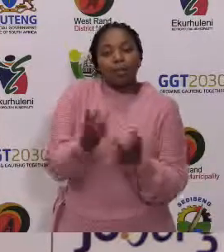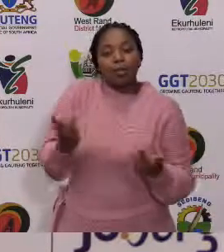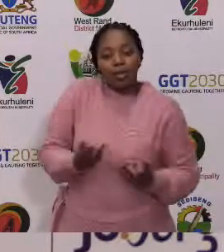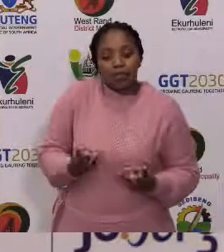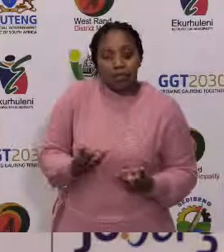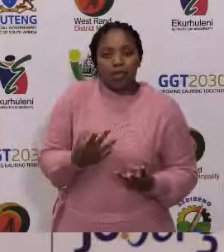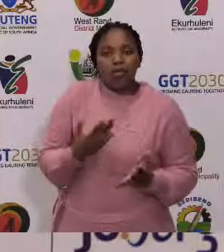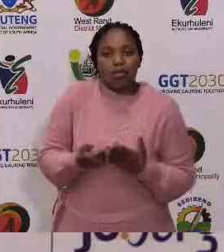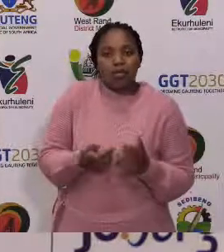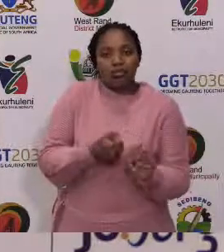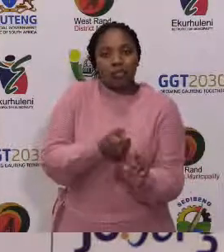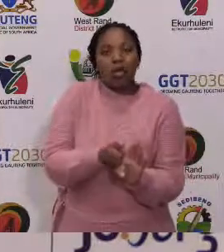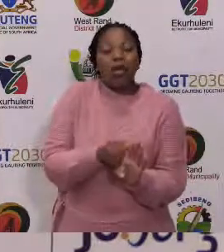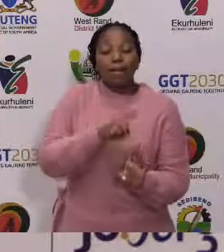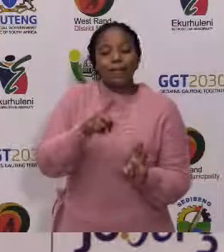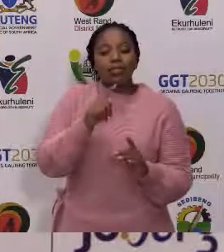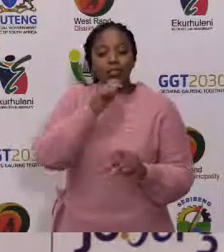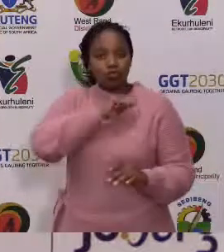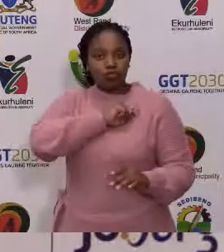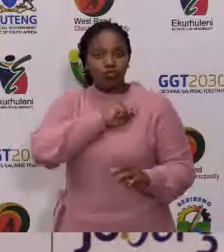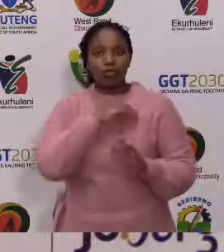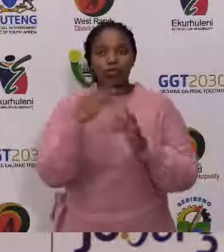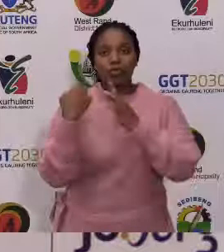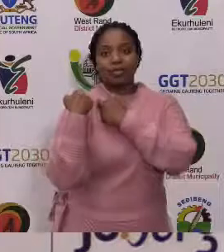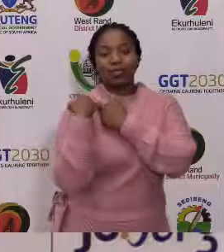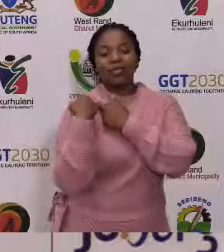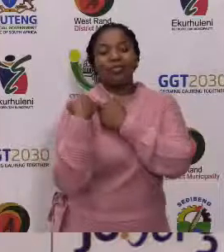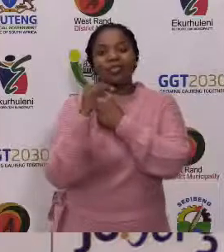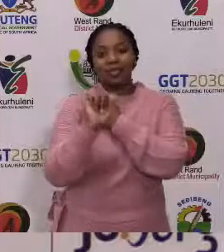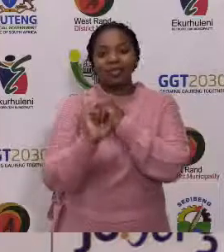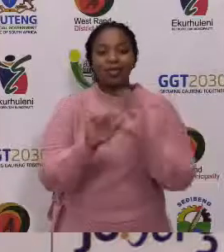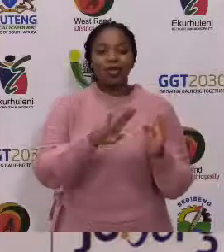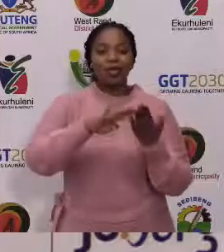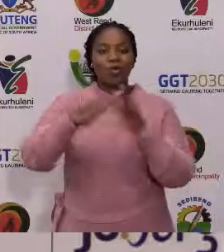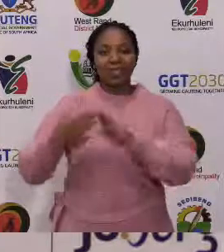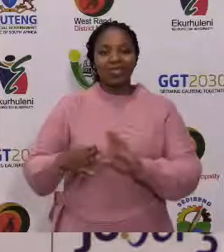community behavior and public behavior.